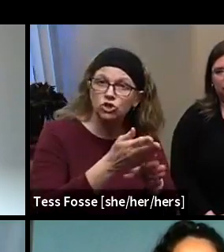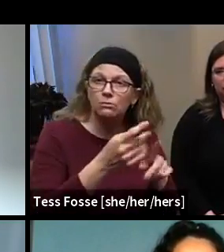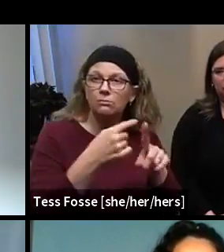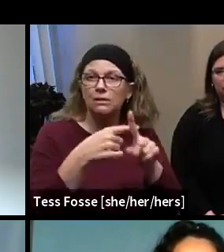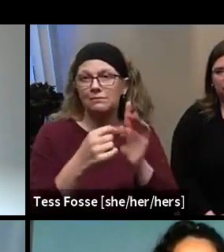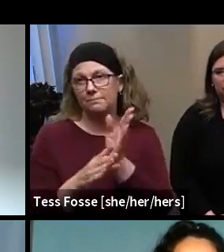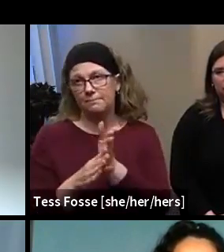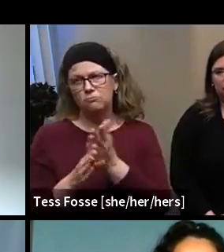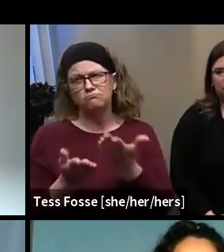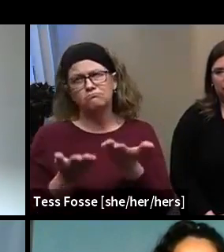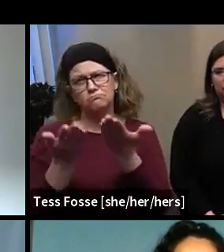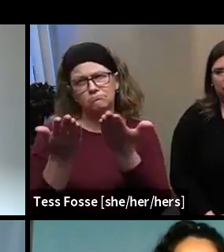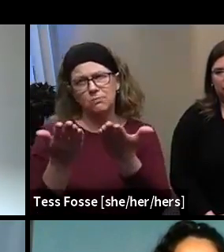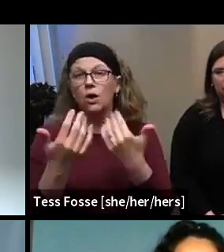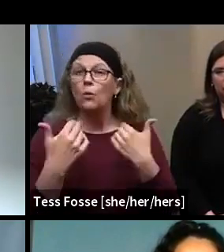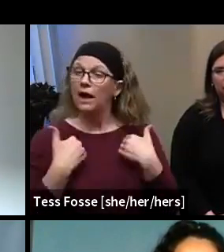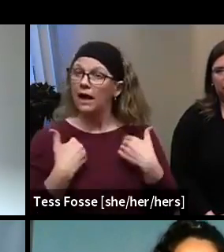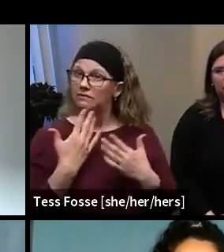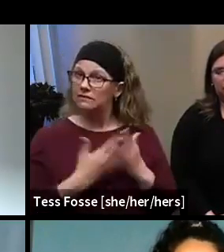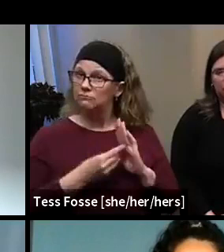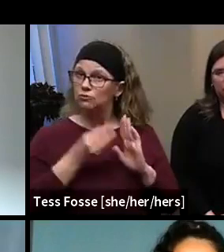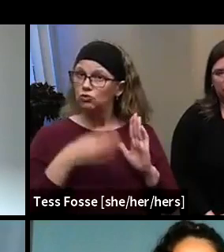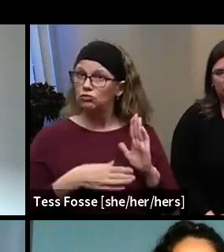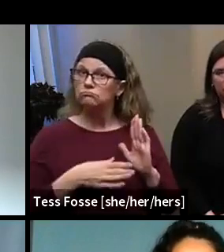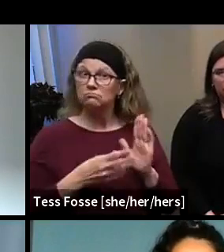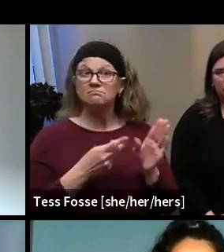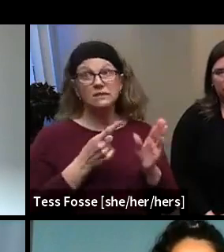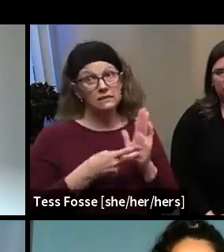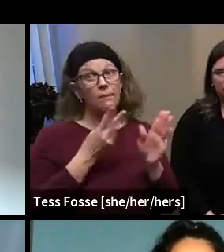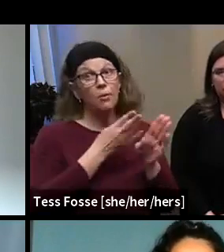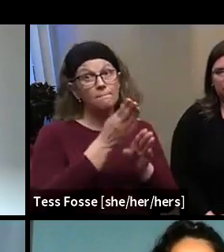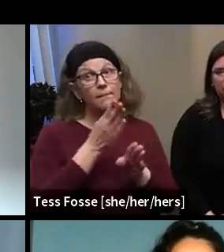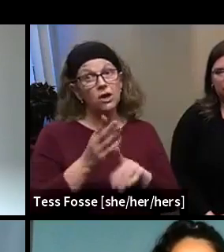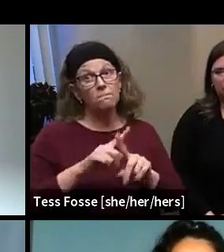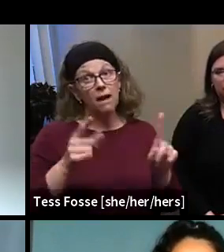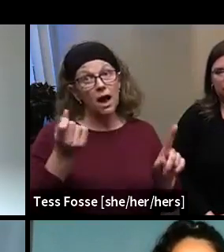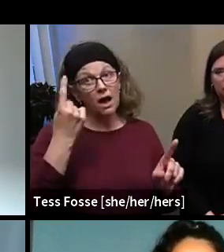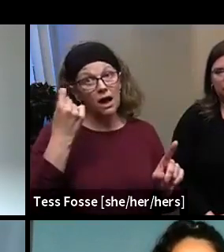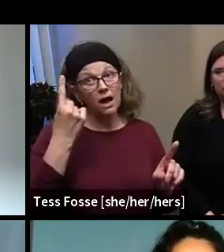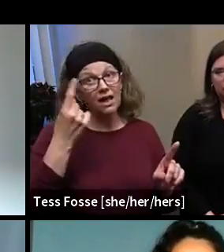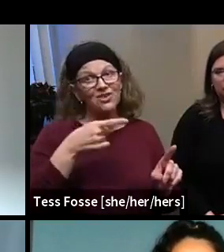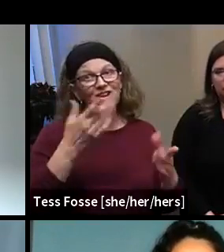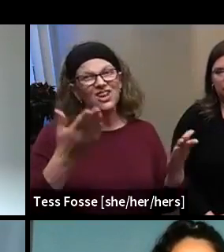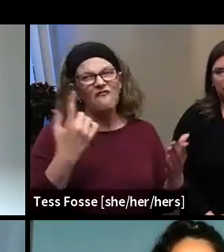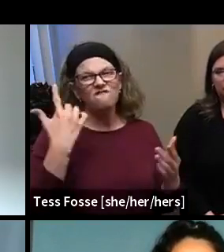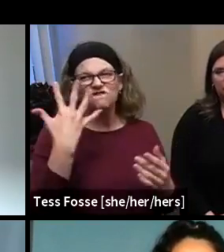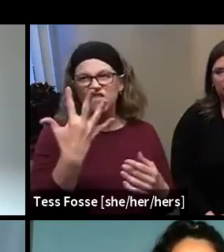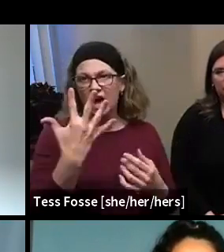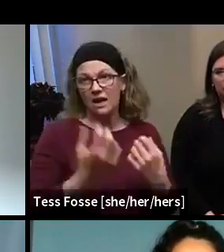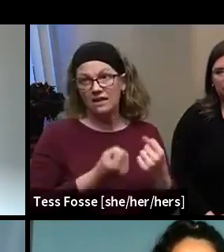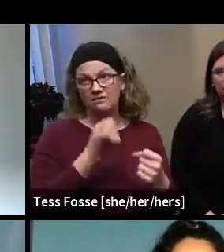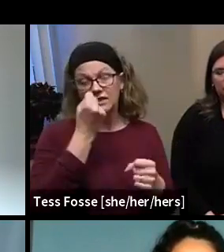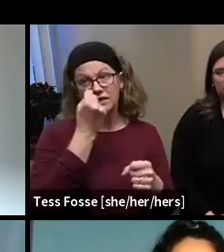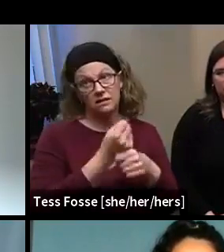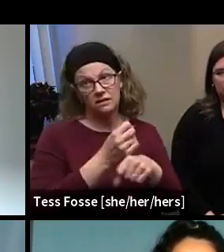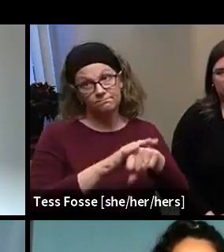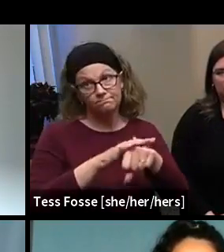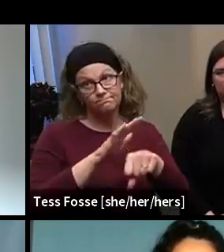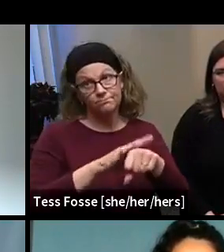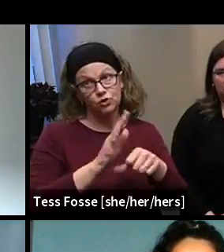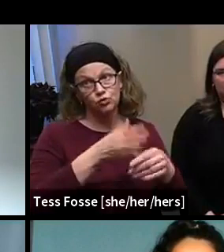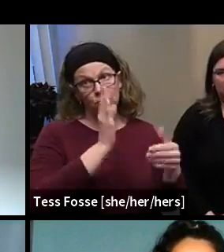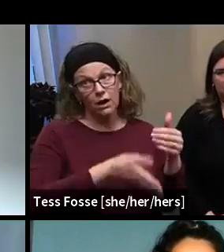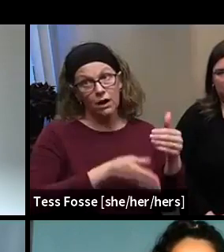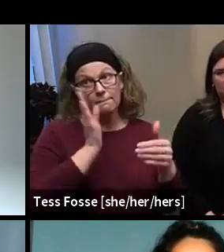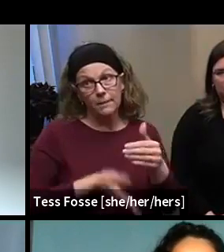minor. We do have some students who do double major, but those are students that are here for 5 years to complete